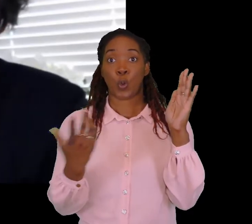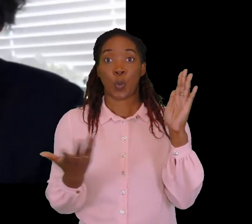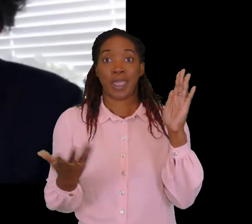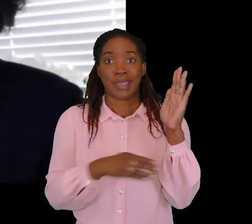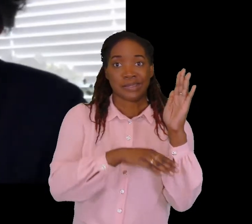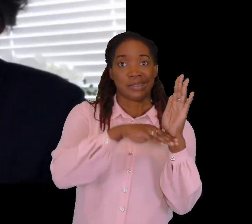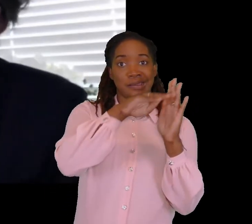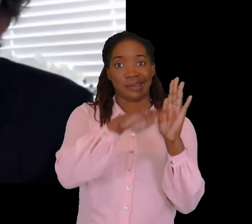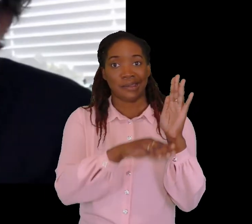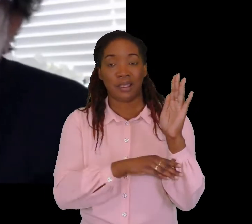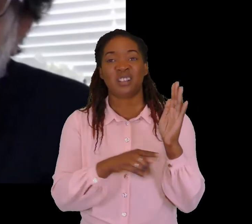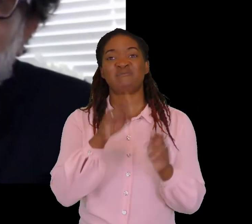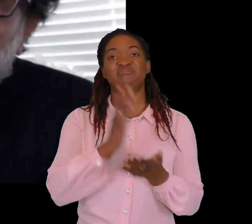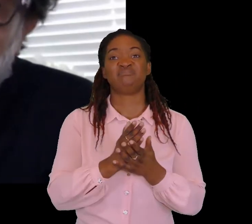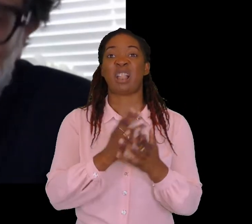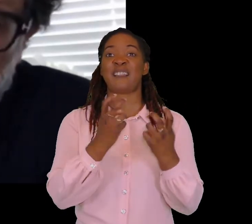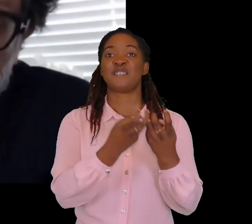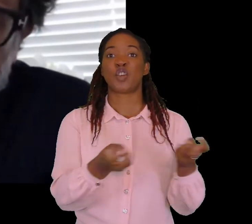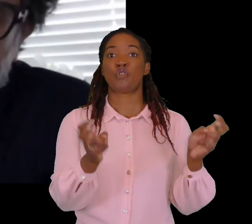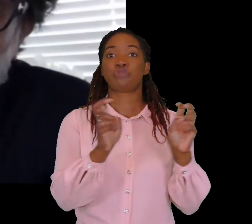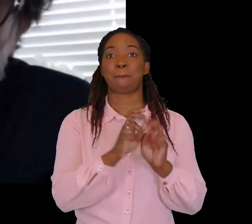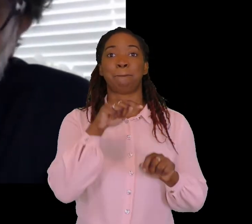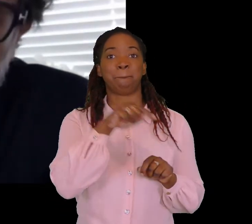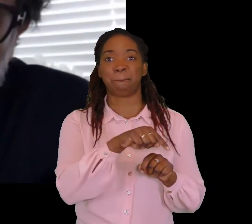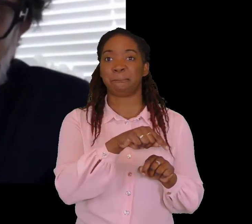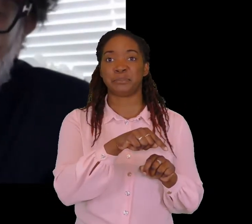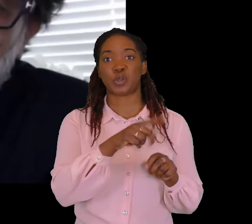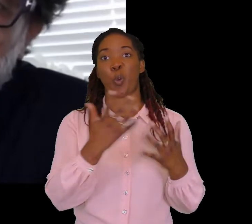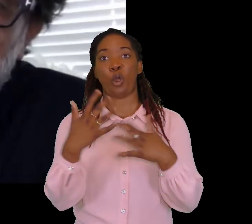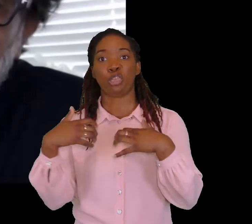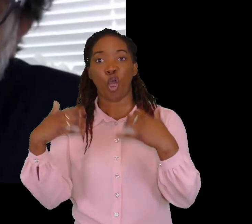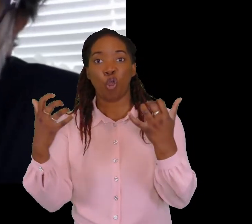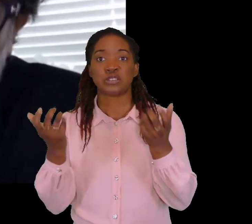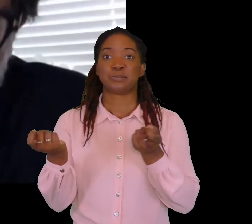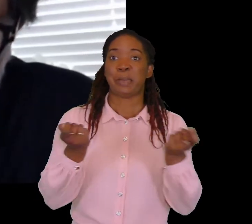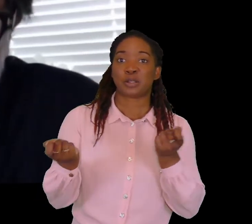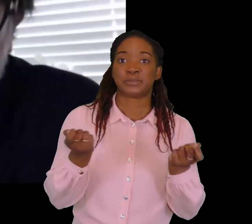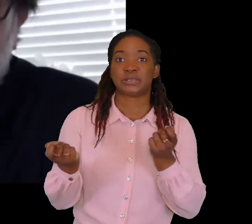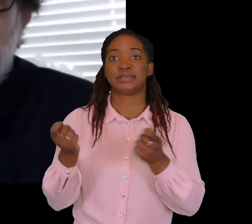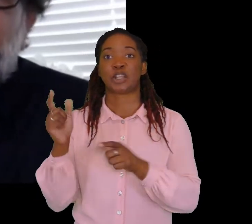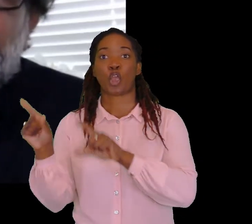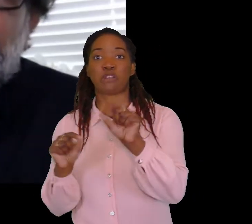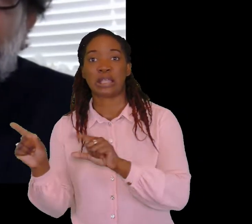by forums such as networking, audience management, curating,